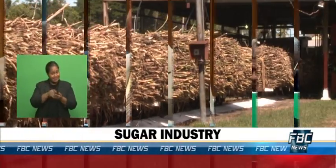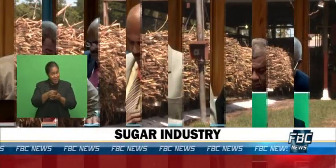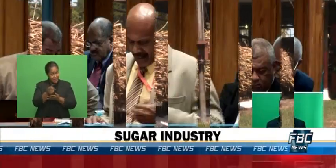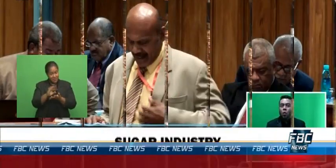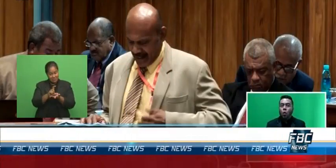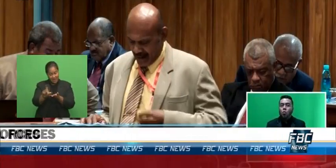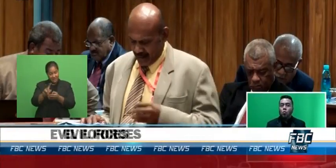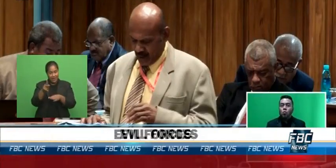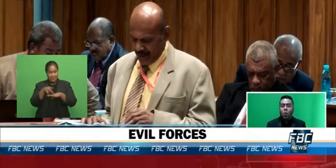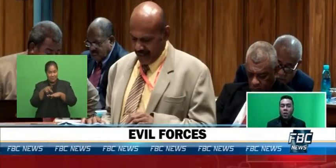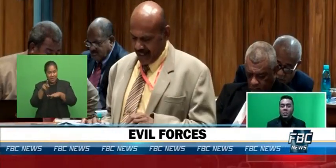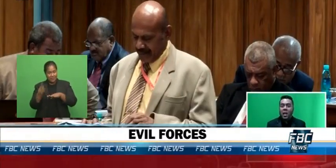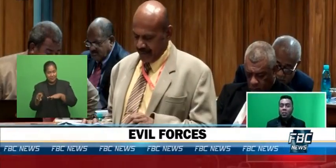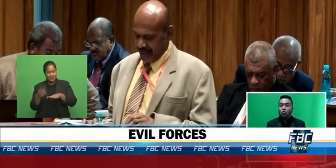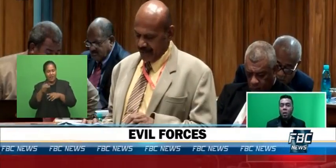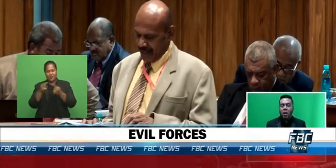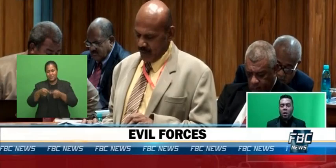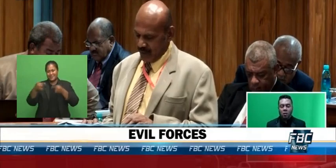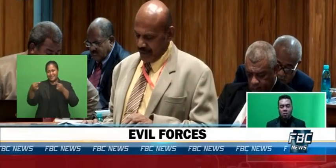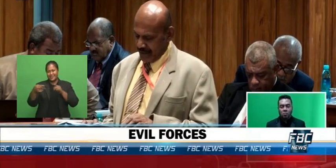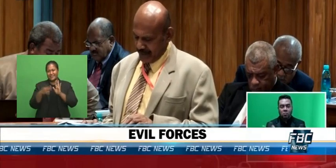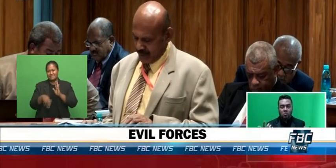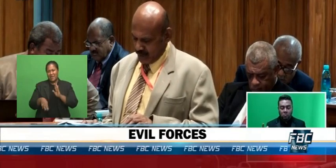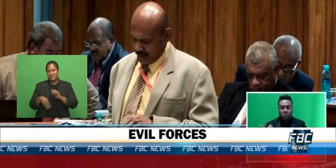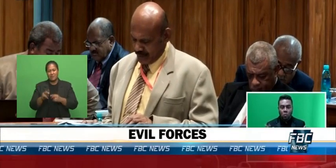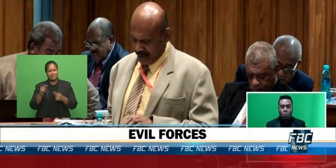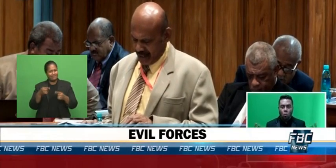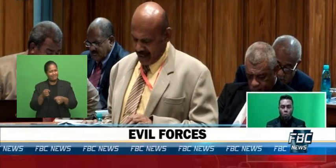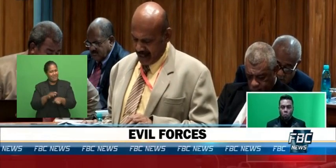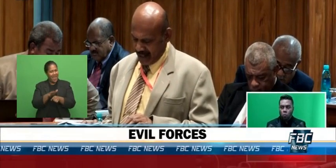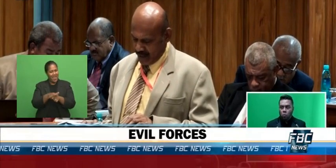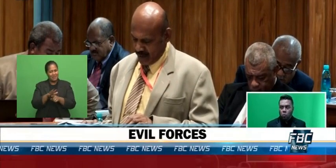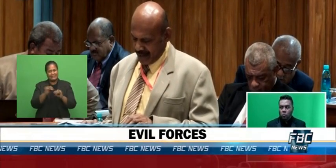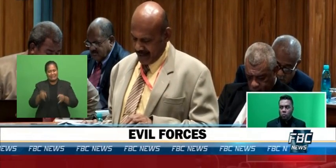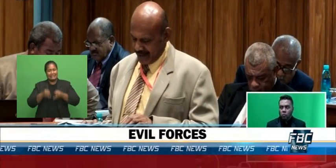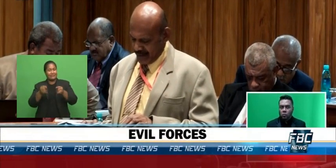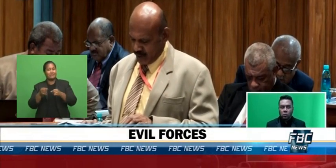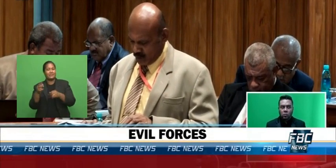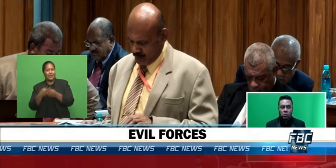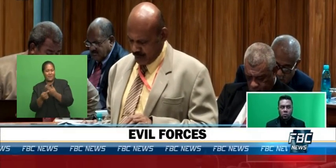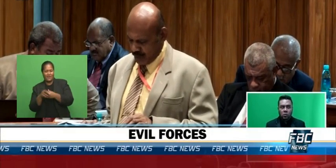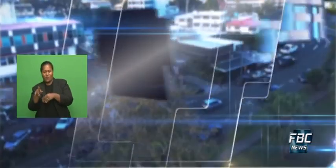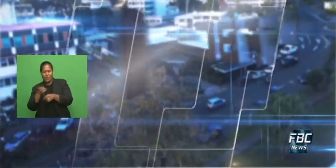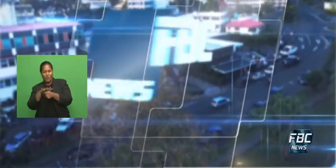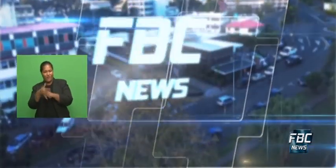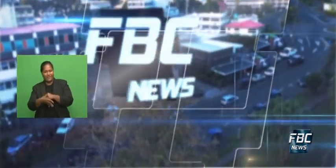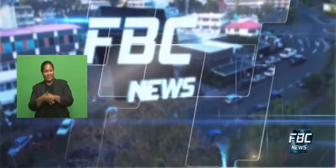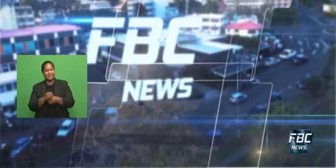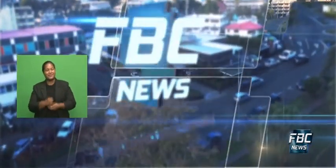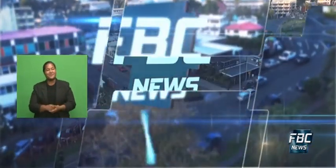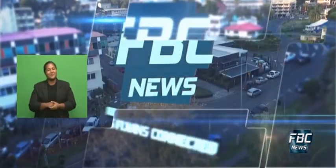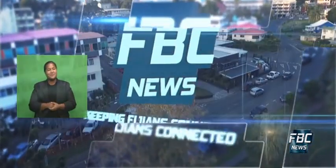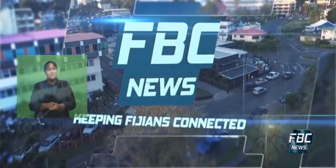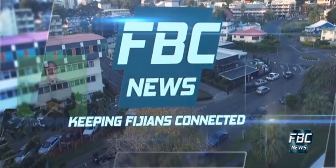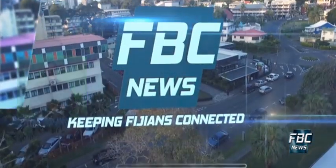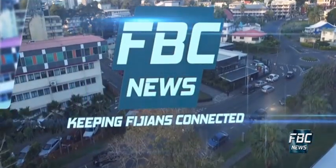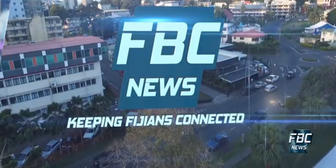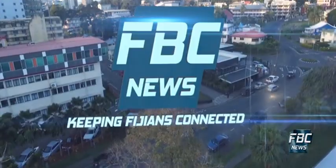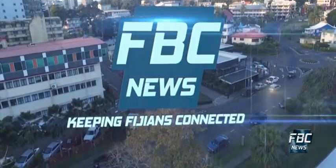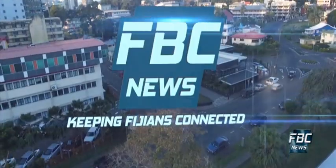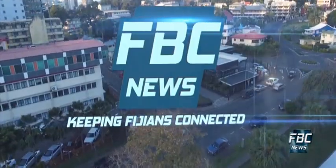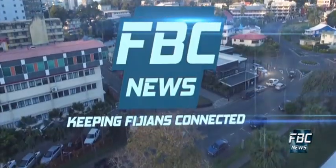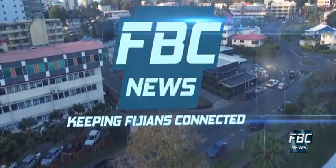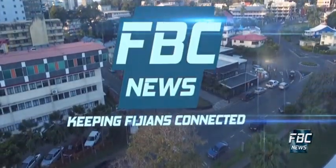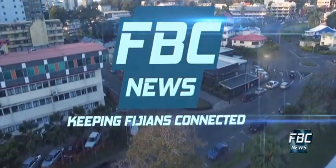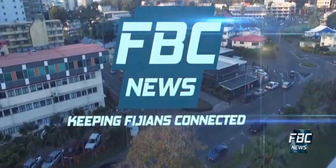Parliament. And opposition MP blames evil forces for COVID-19. From the studios of